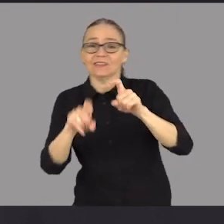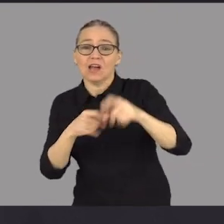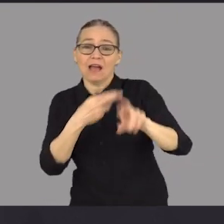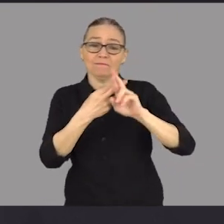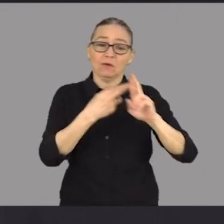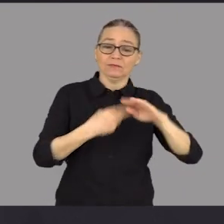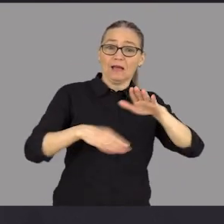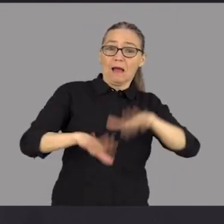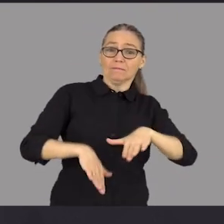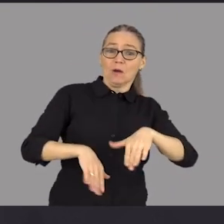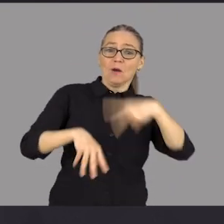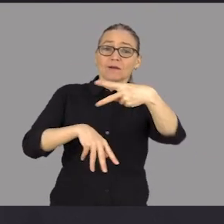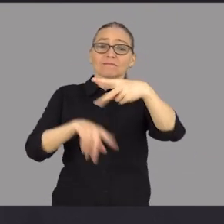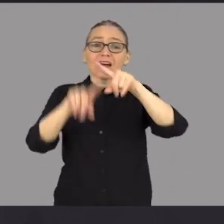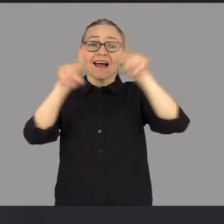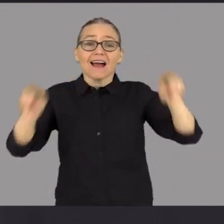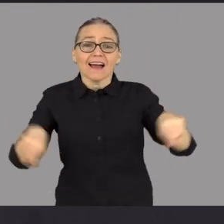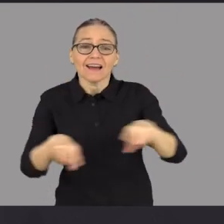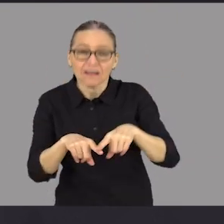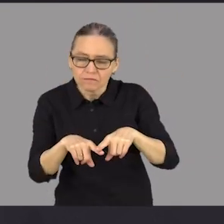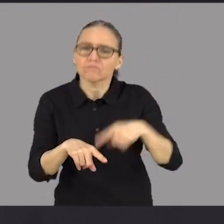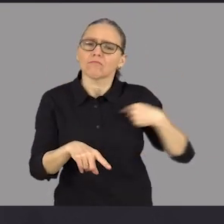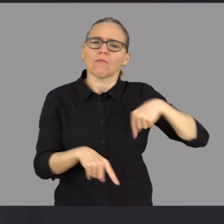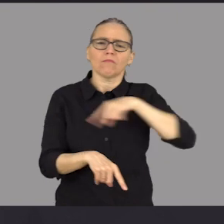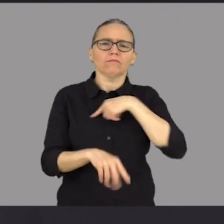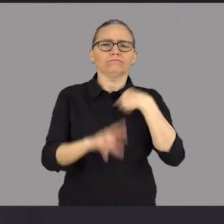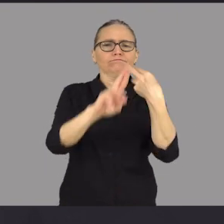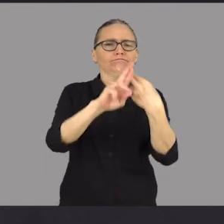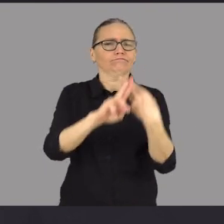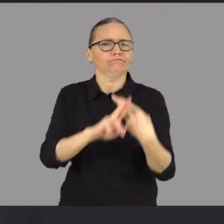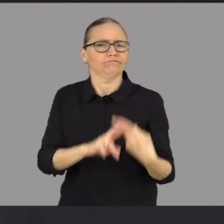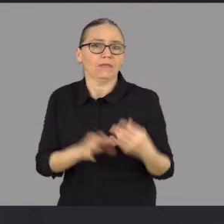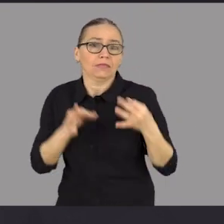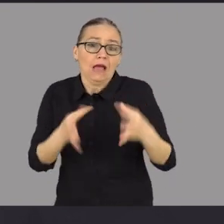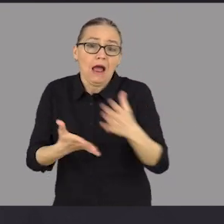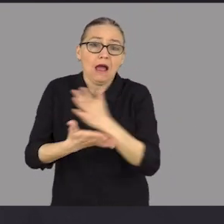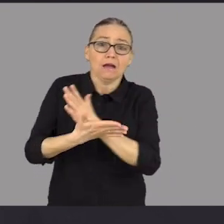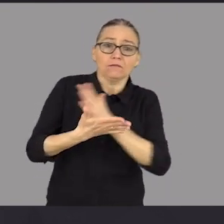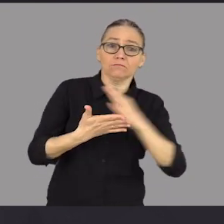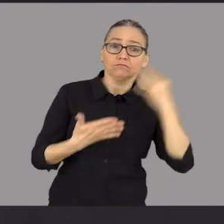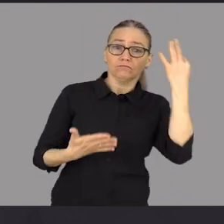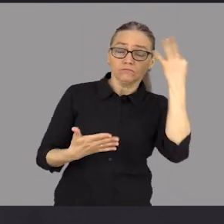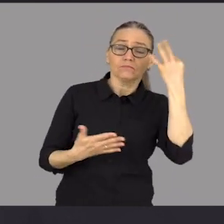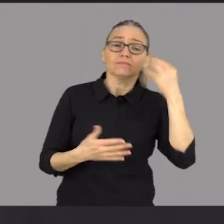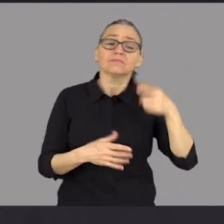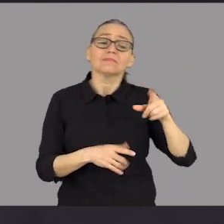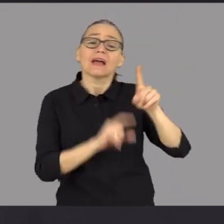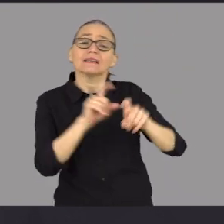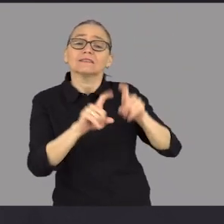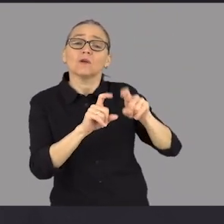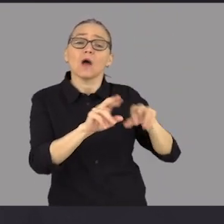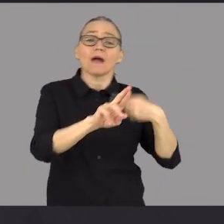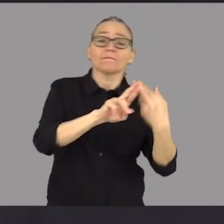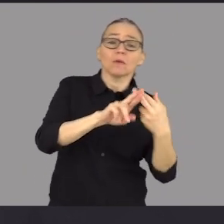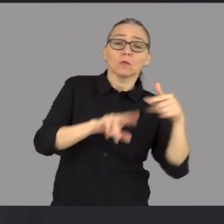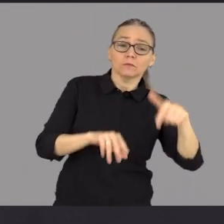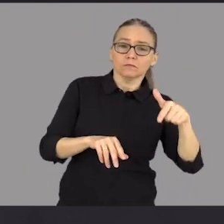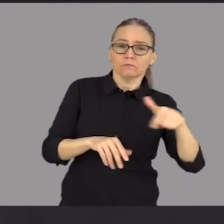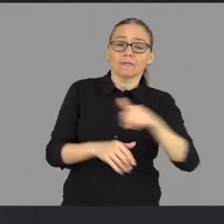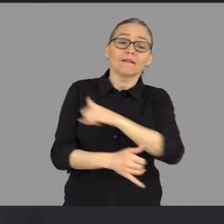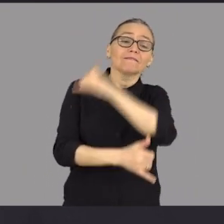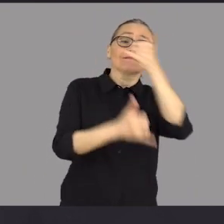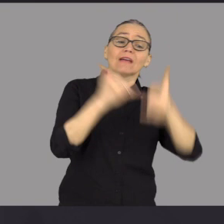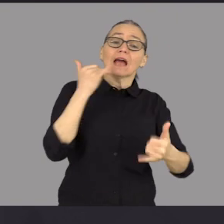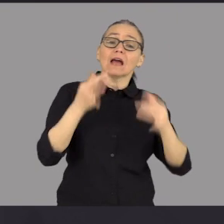questions through the Q&A feature at the bottom of your screen. We will cover them during the Q&A session at the end of